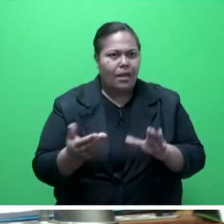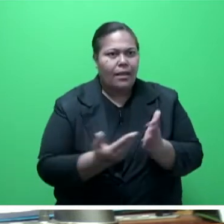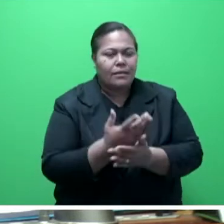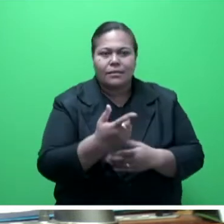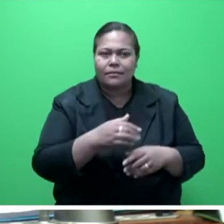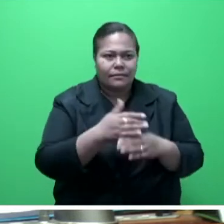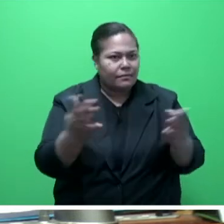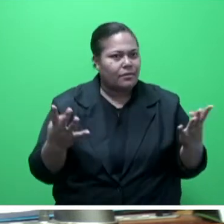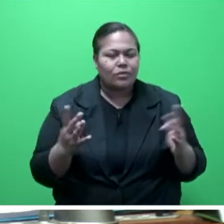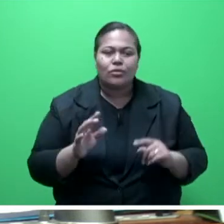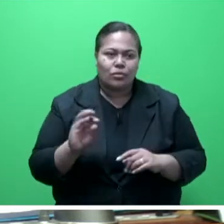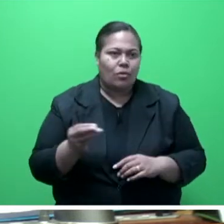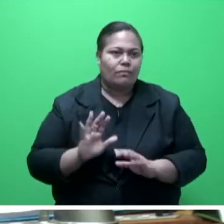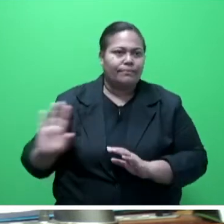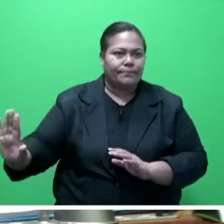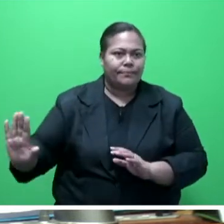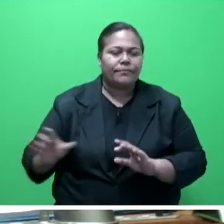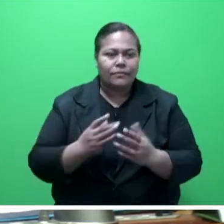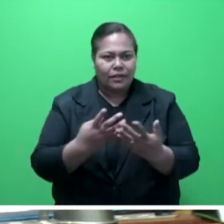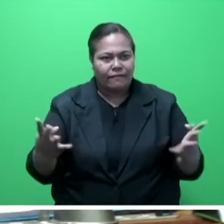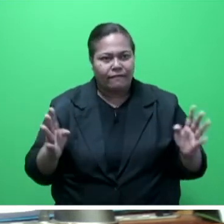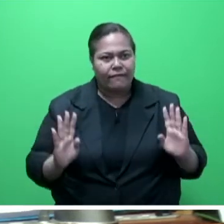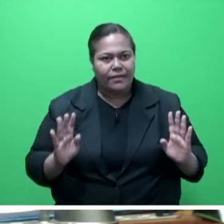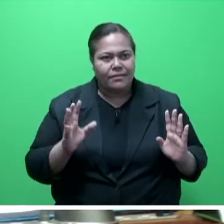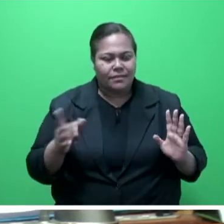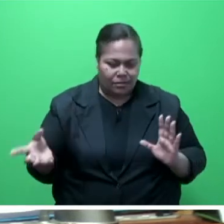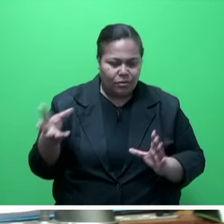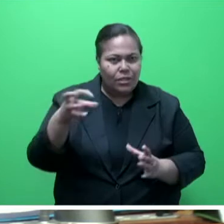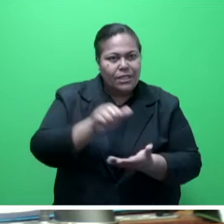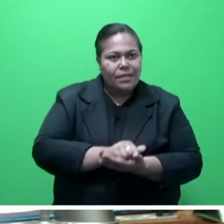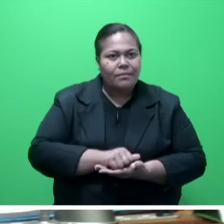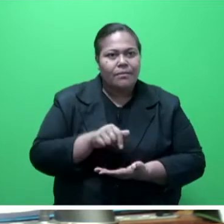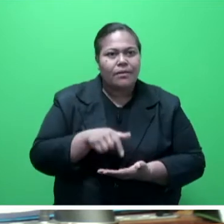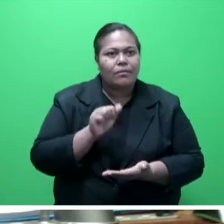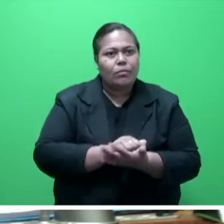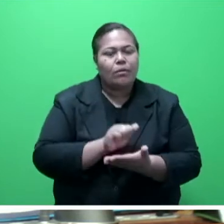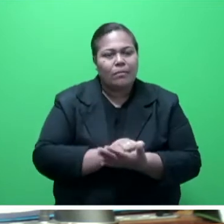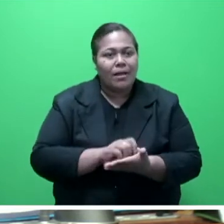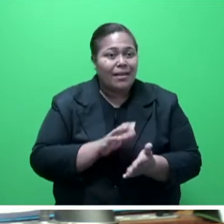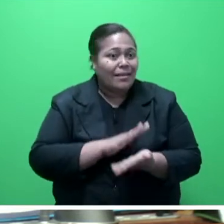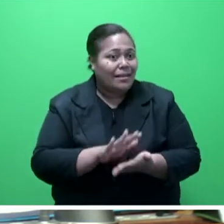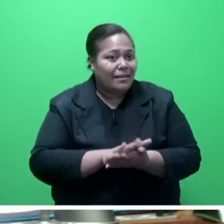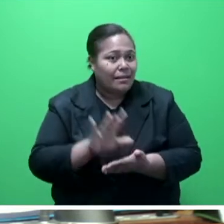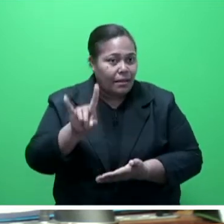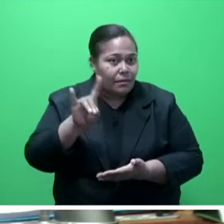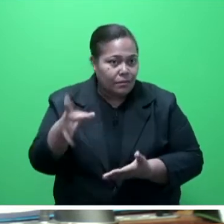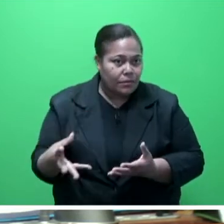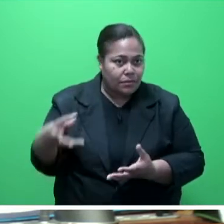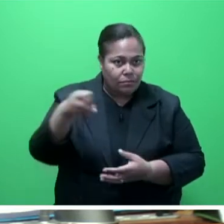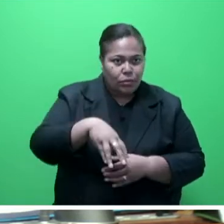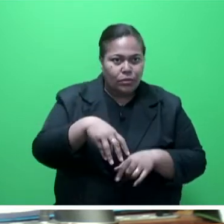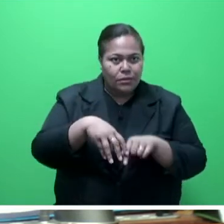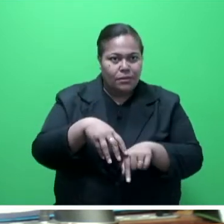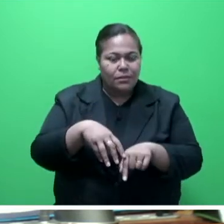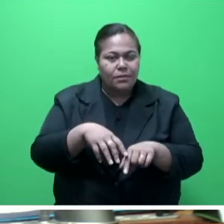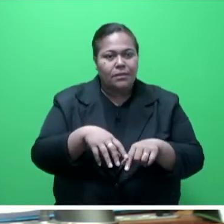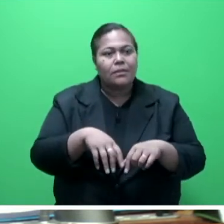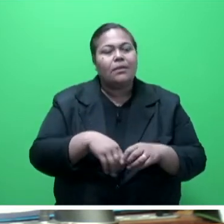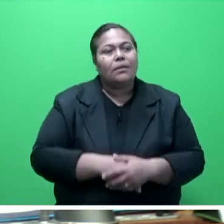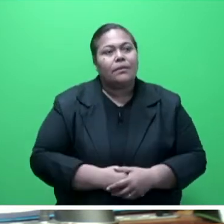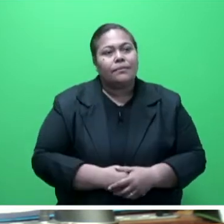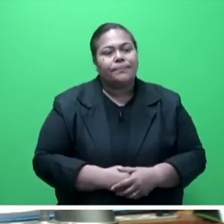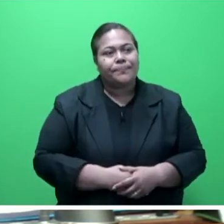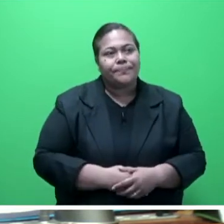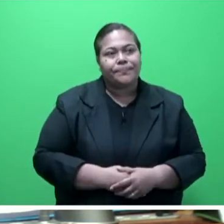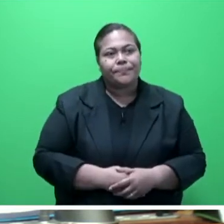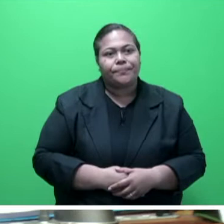got SAP posted there. We are cleaning up the places. We've got good great